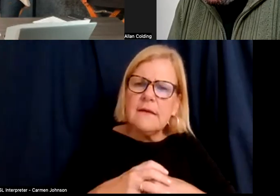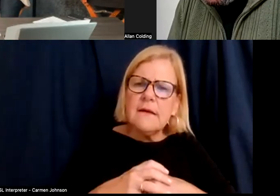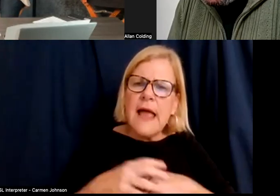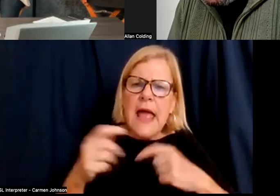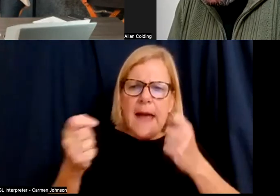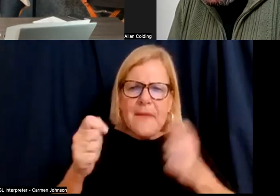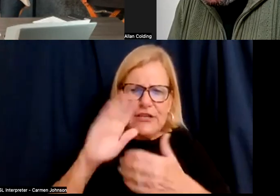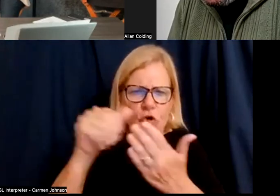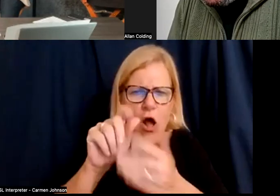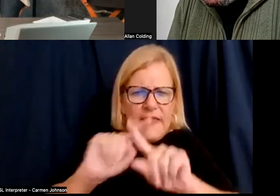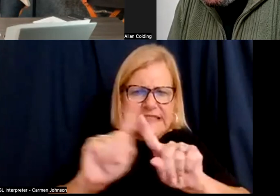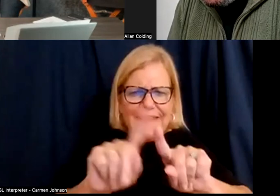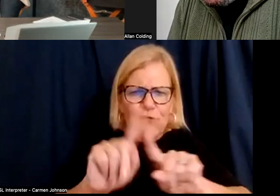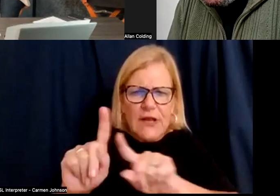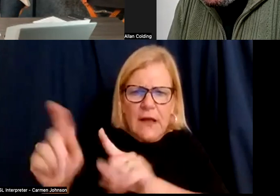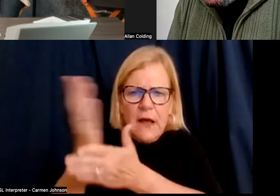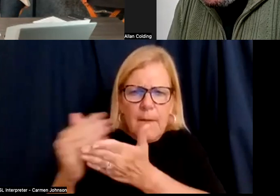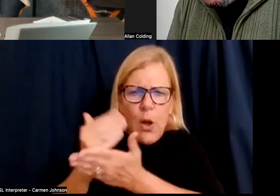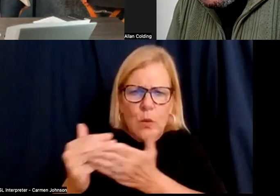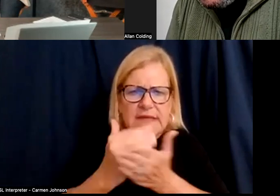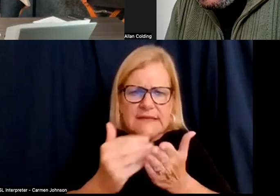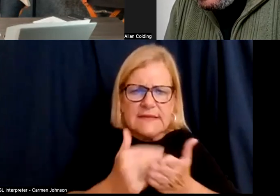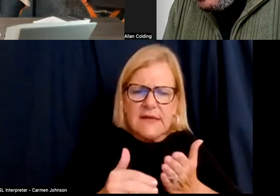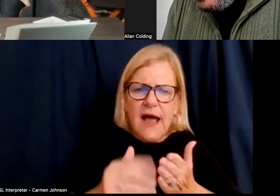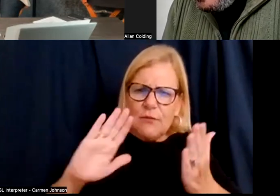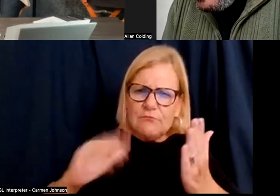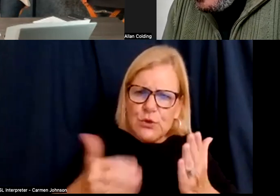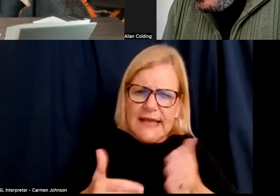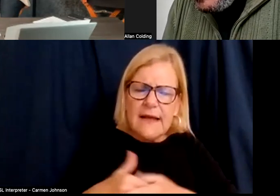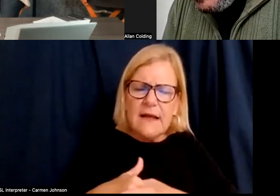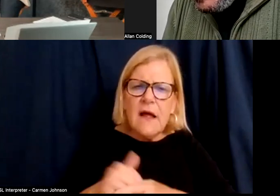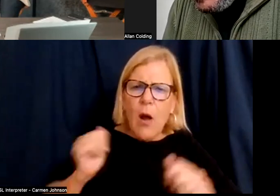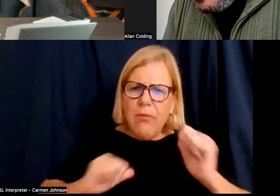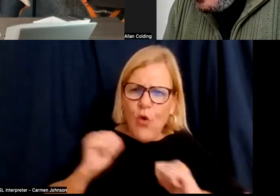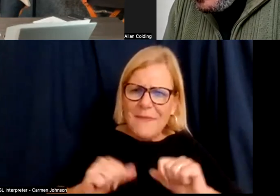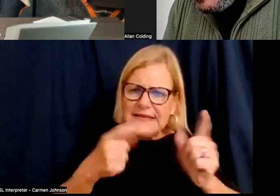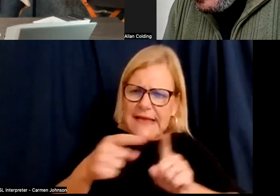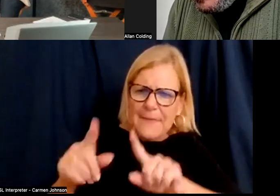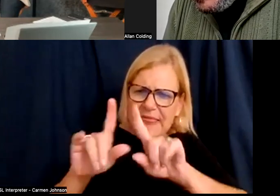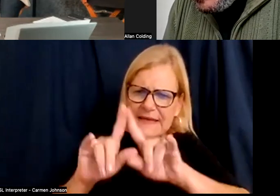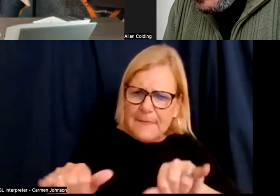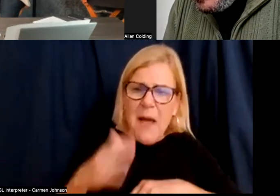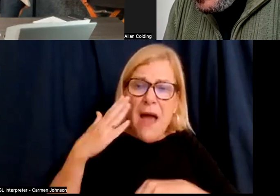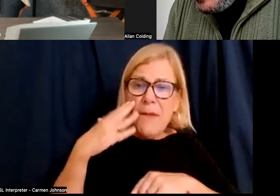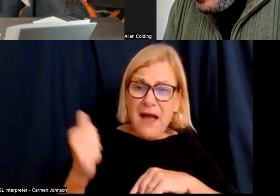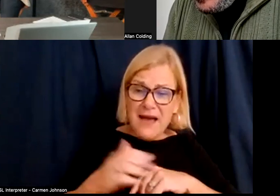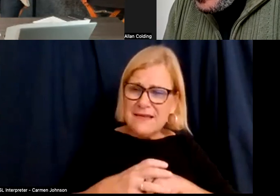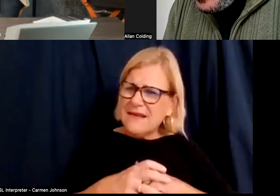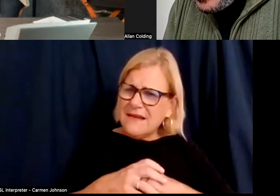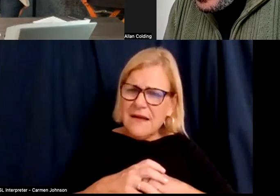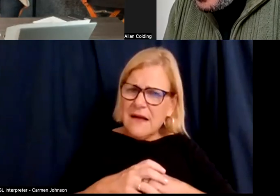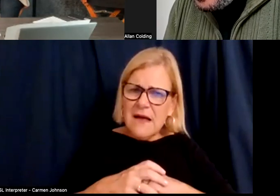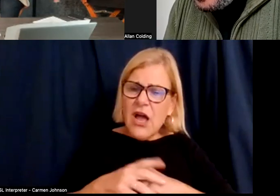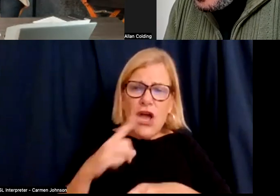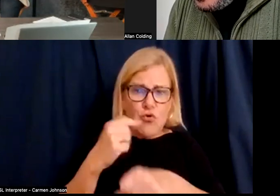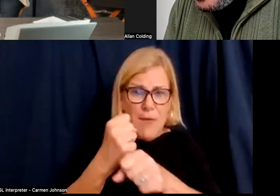manage all of these different components of, of music or performance that's happening at the same time? Because you're